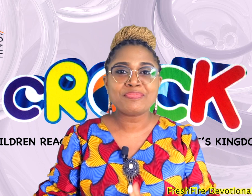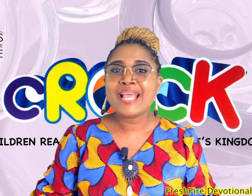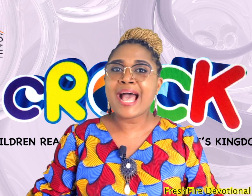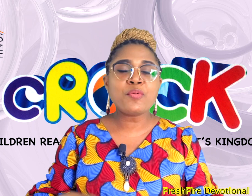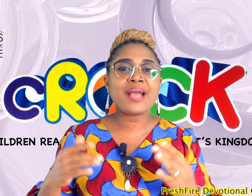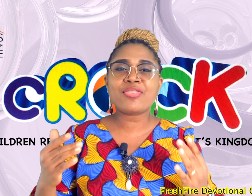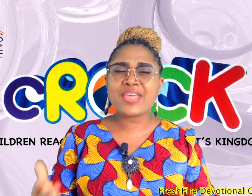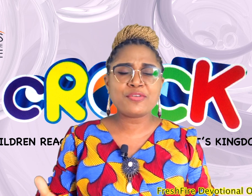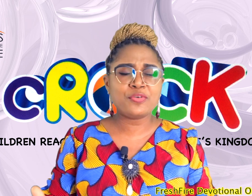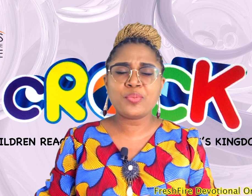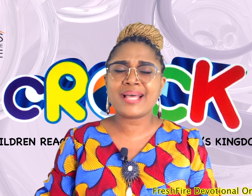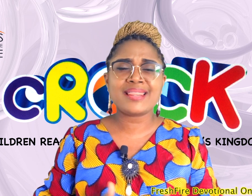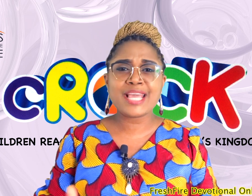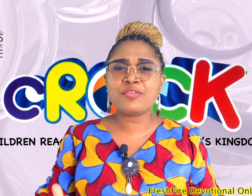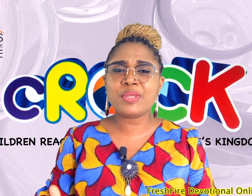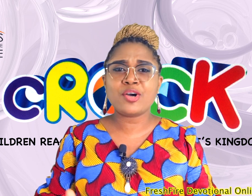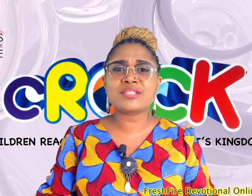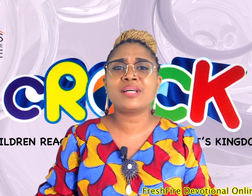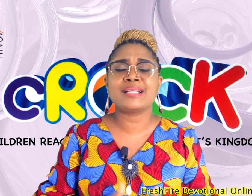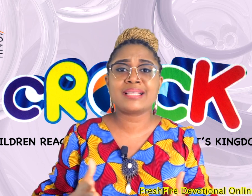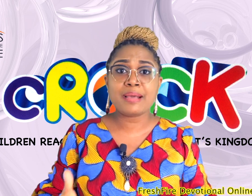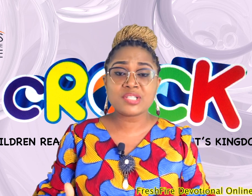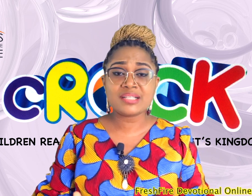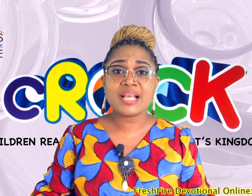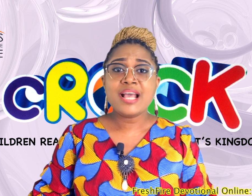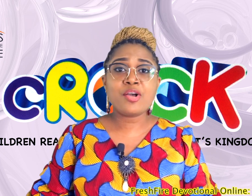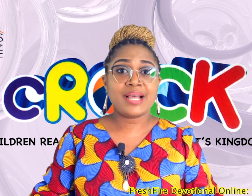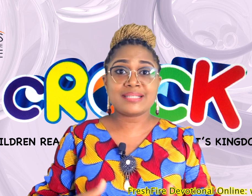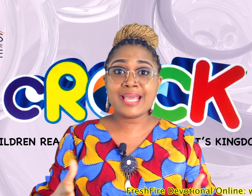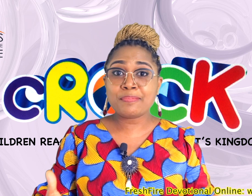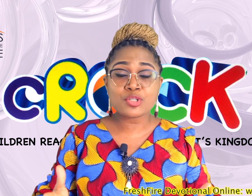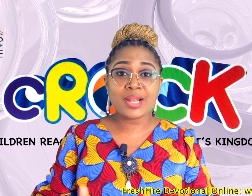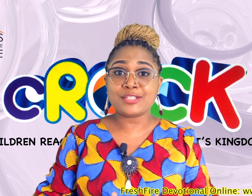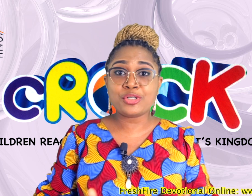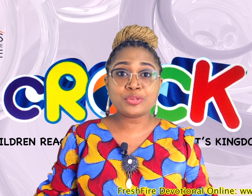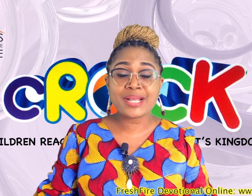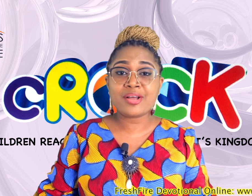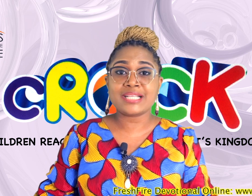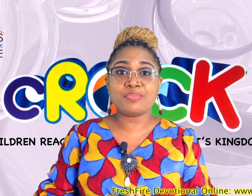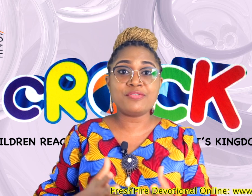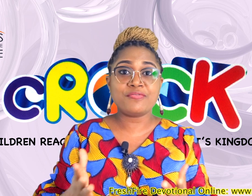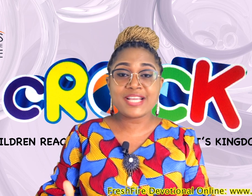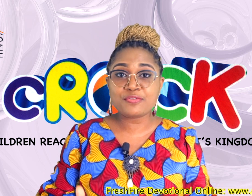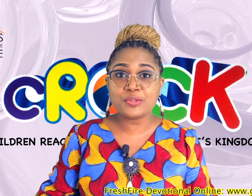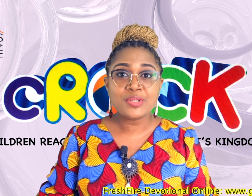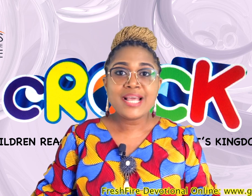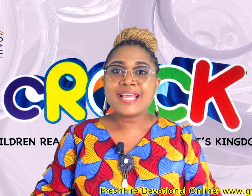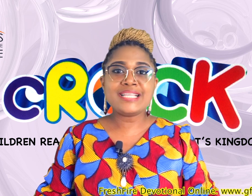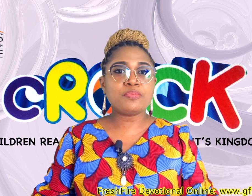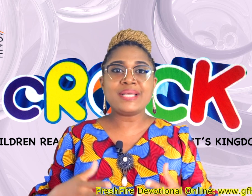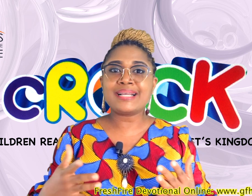Hallelujah. And we are thankful because God has kept us. God has kept all our children. God has been